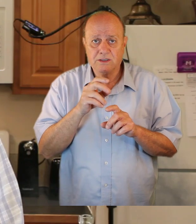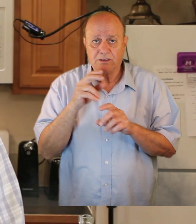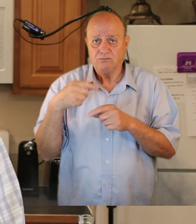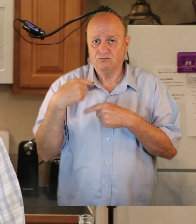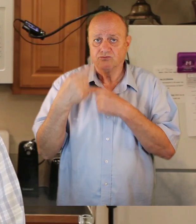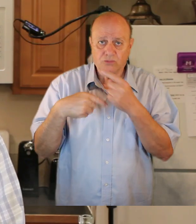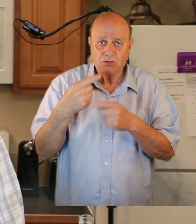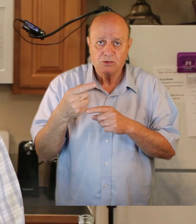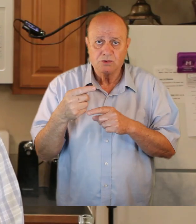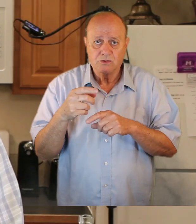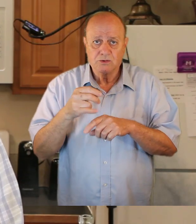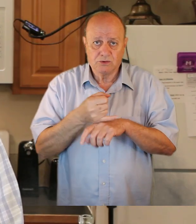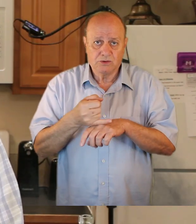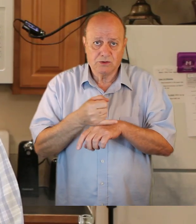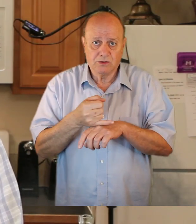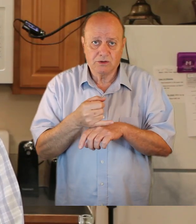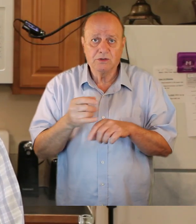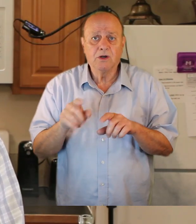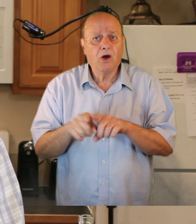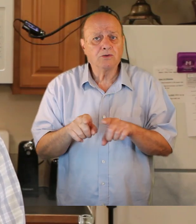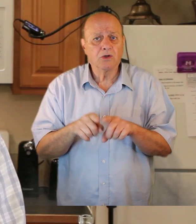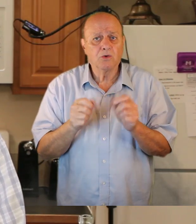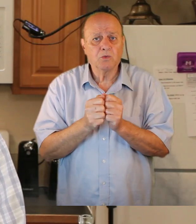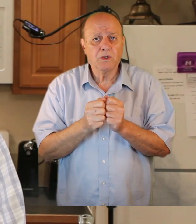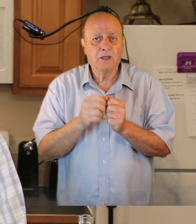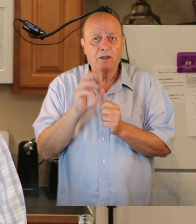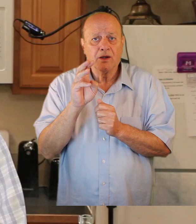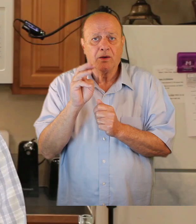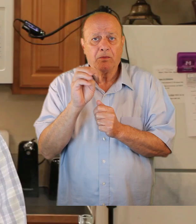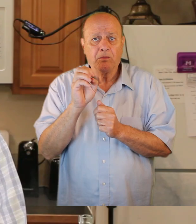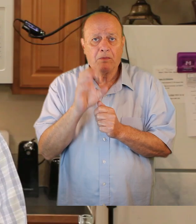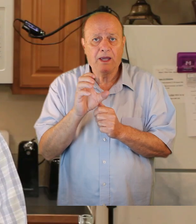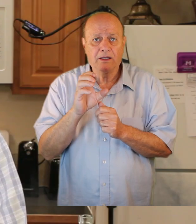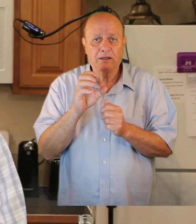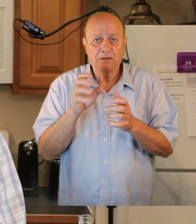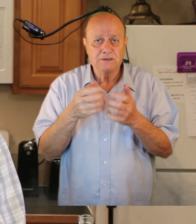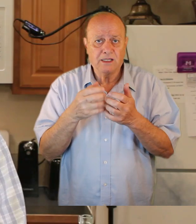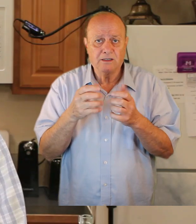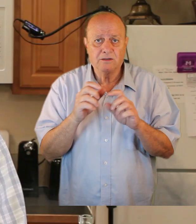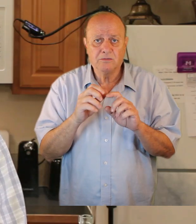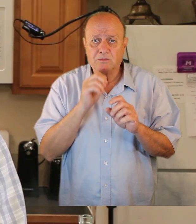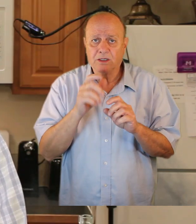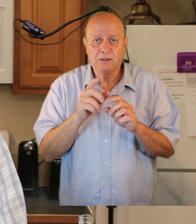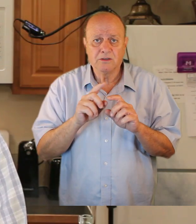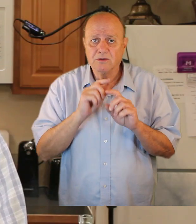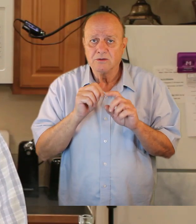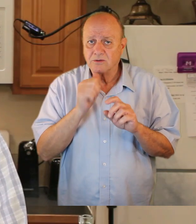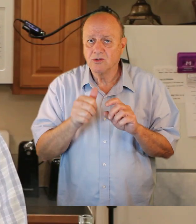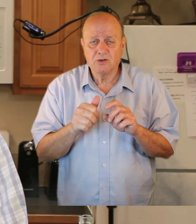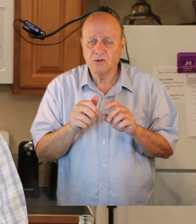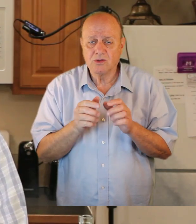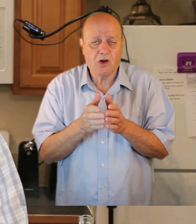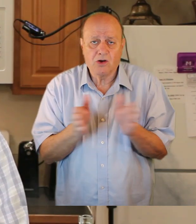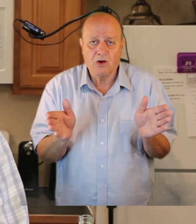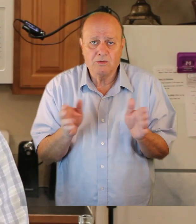islands. They use it with a macaroni salad as well, but it's not common to be using a lot of different vegetables in